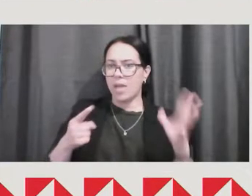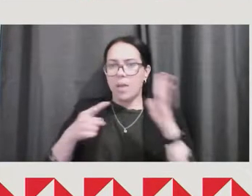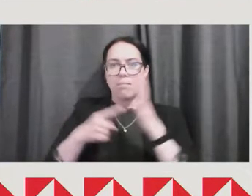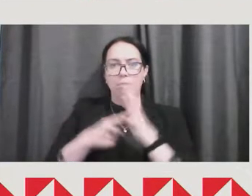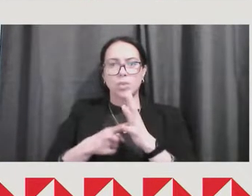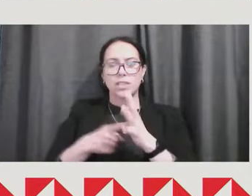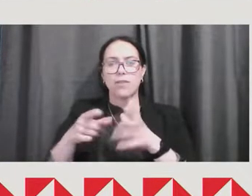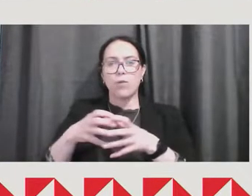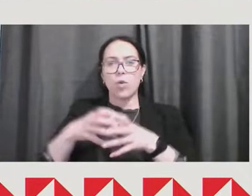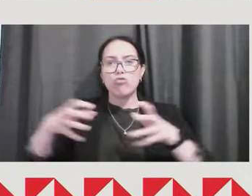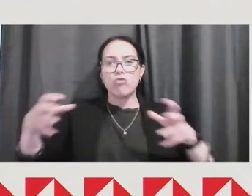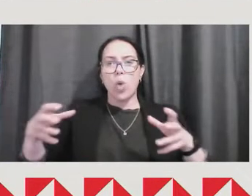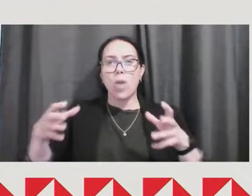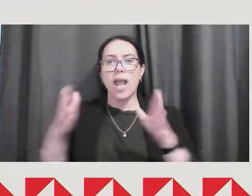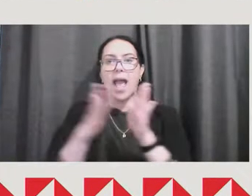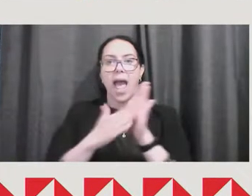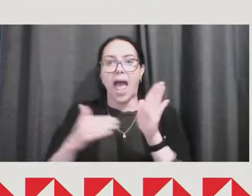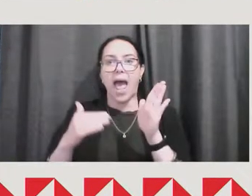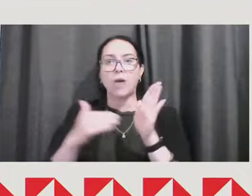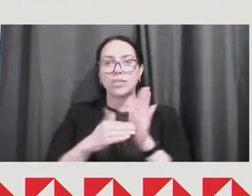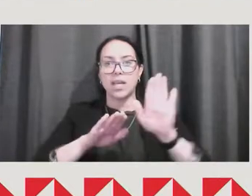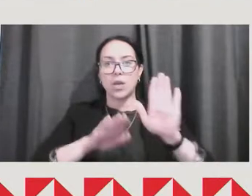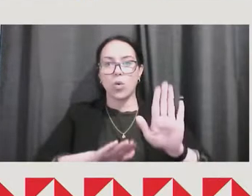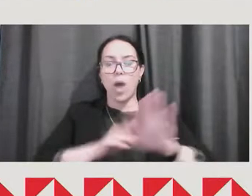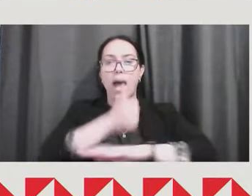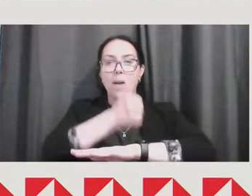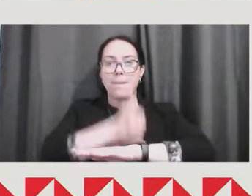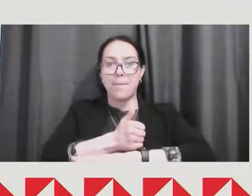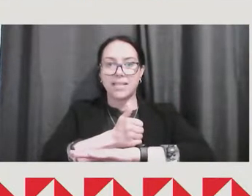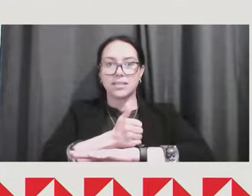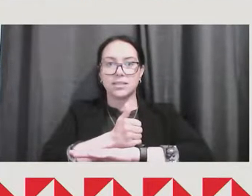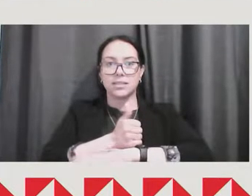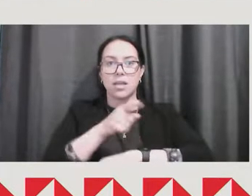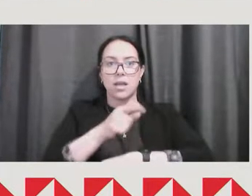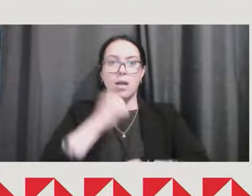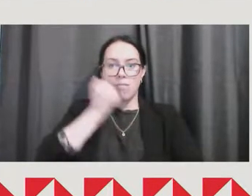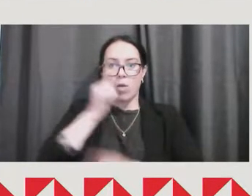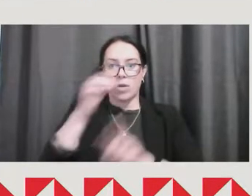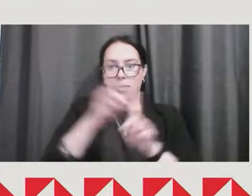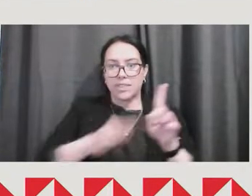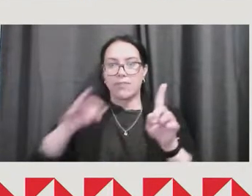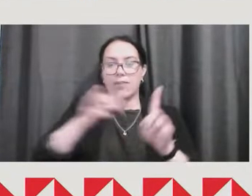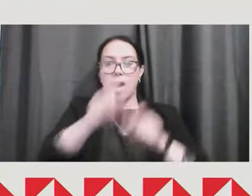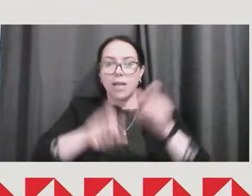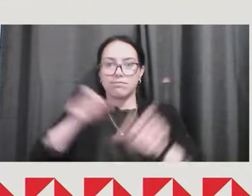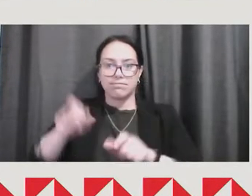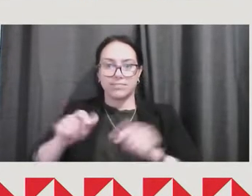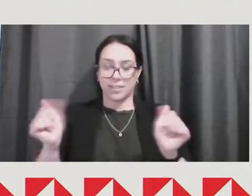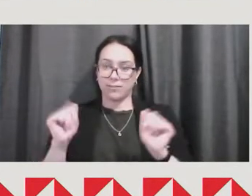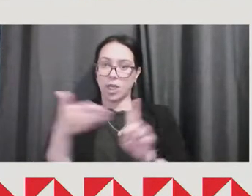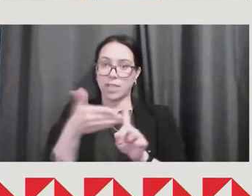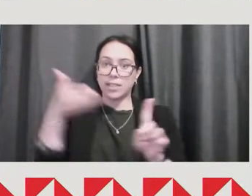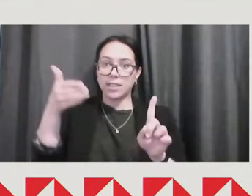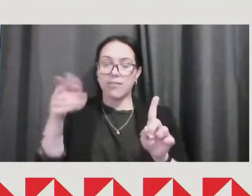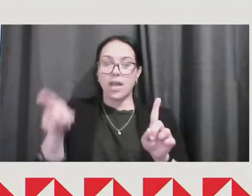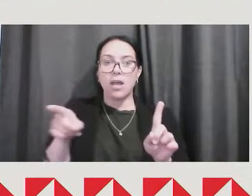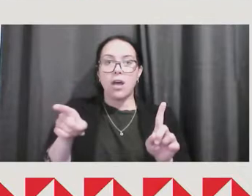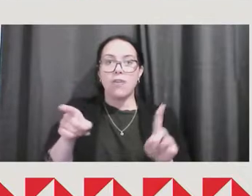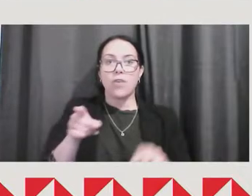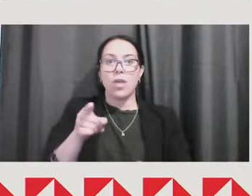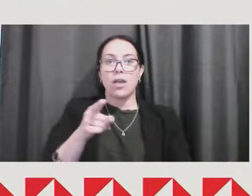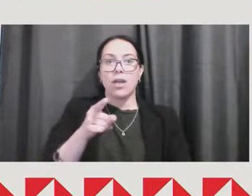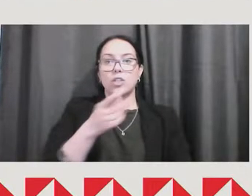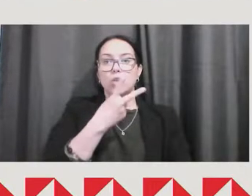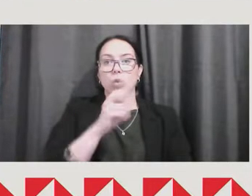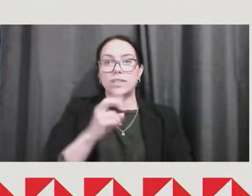altia-based ultiaroa based tangata Pacifica is identified by the 2020 Ministry for Pacific peoples Pacifica peoples and